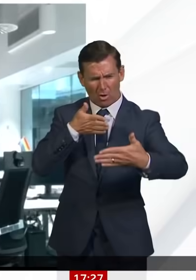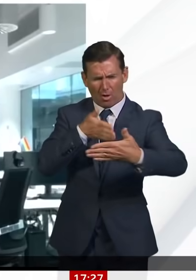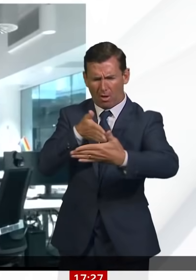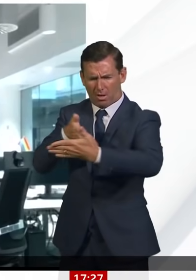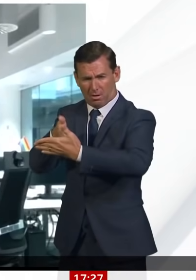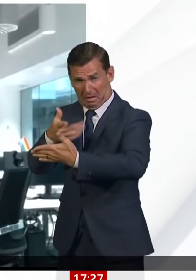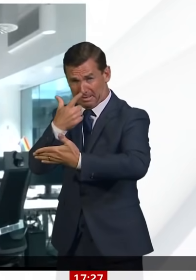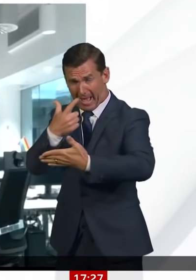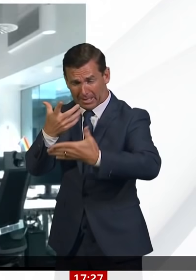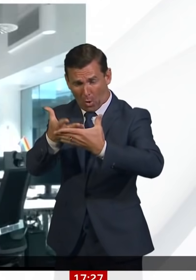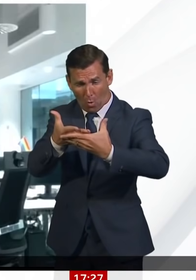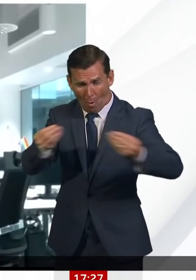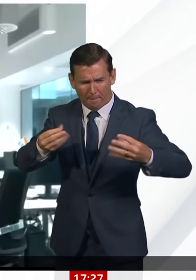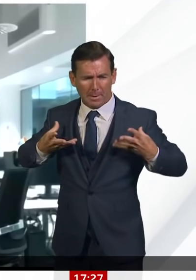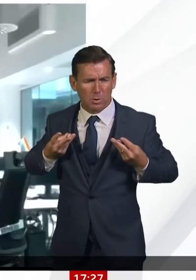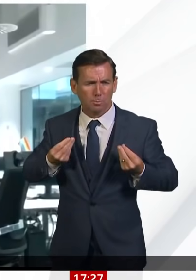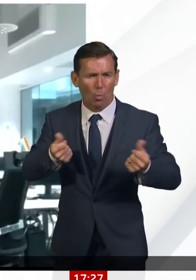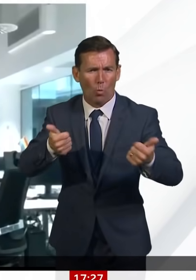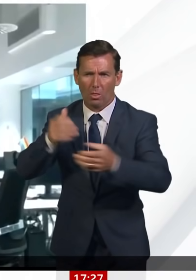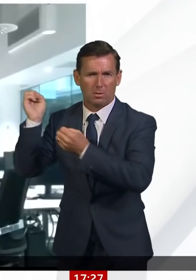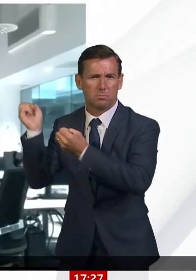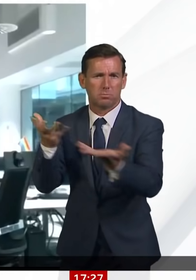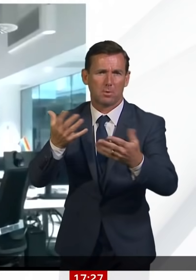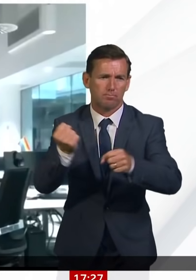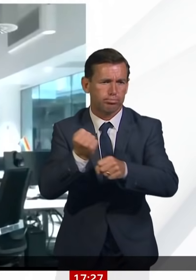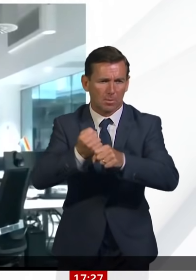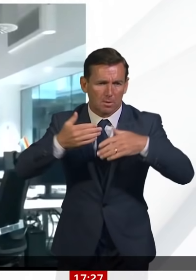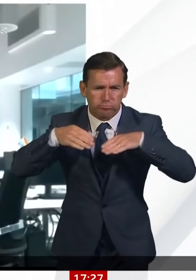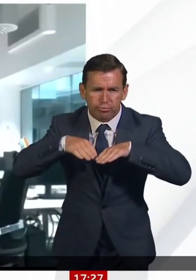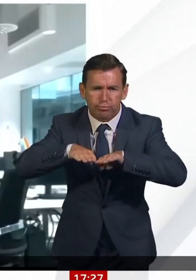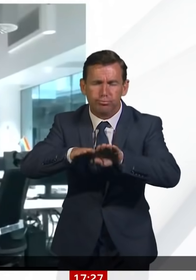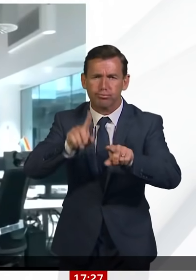that you can increase the supply? And secondly, we've heard a lot